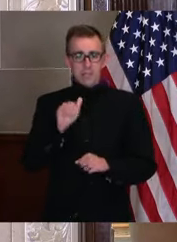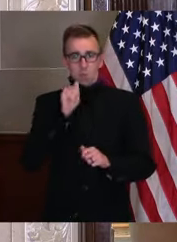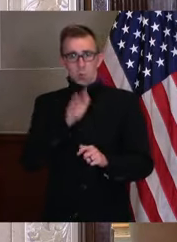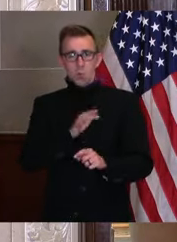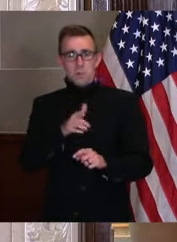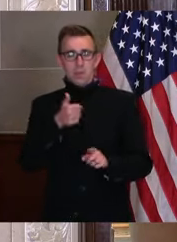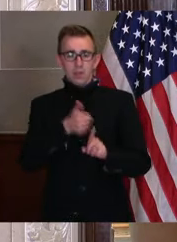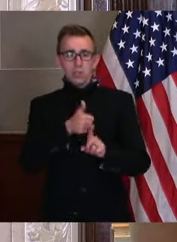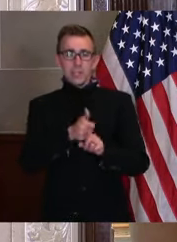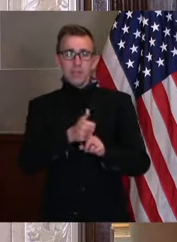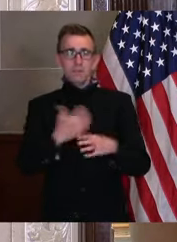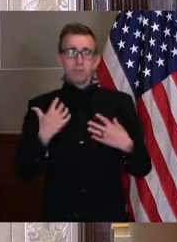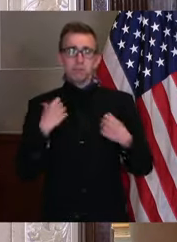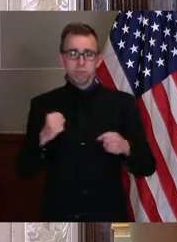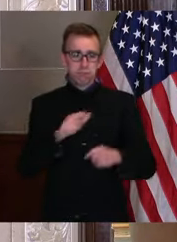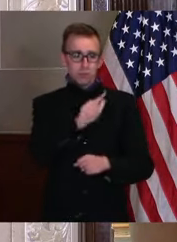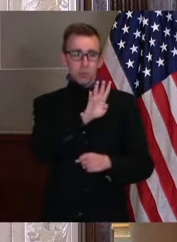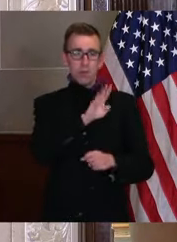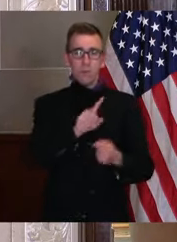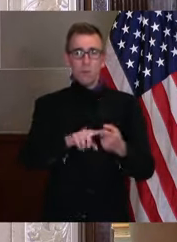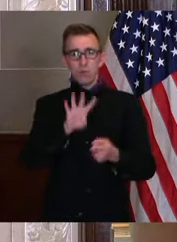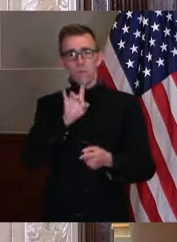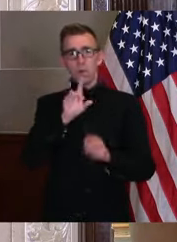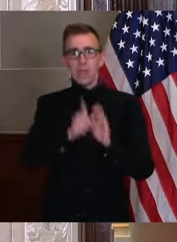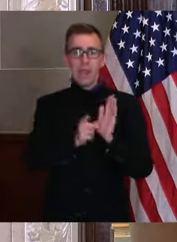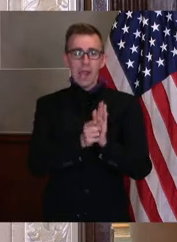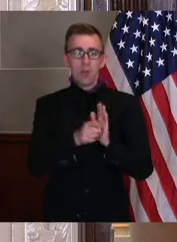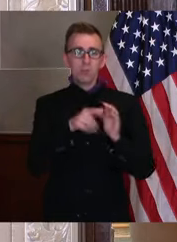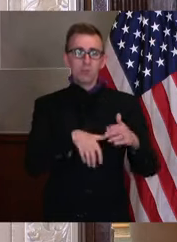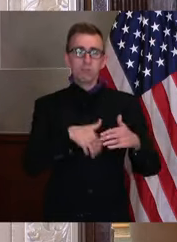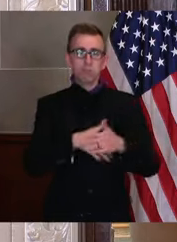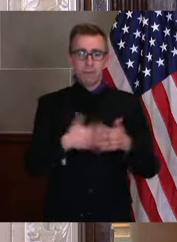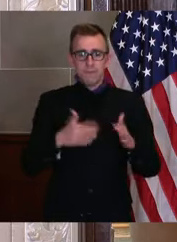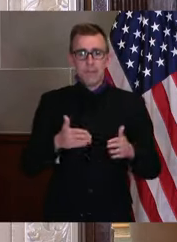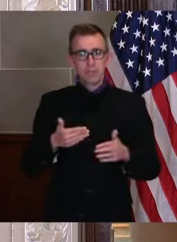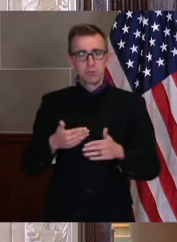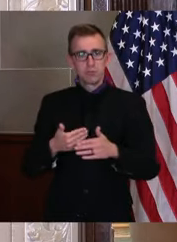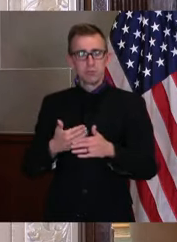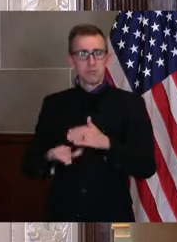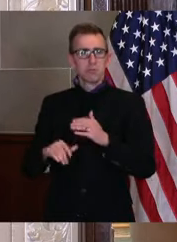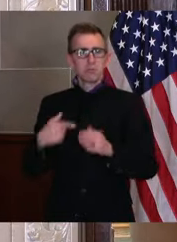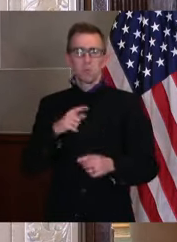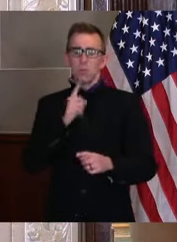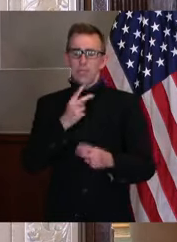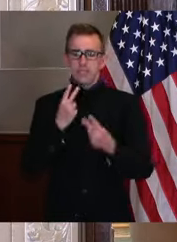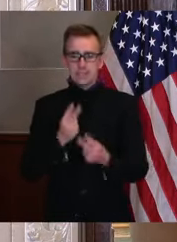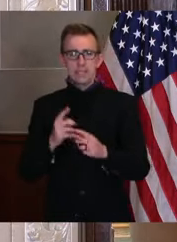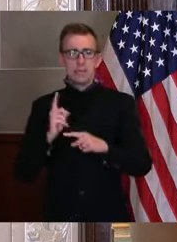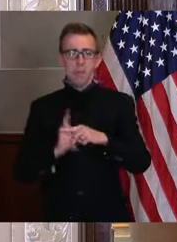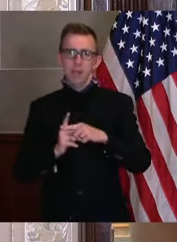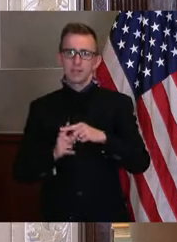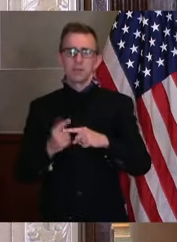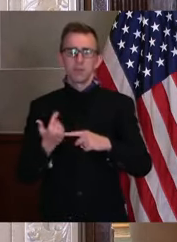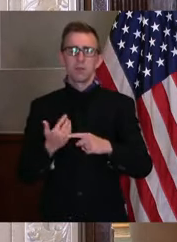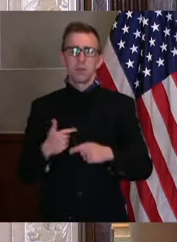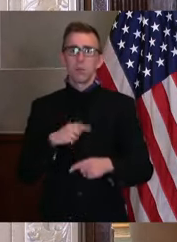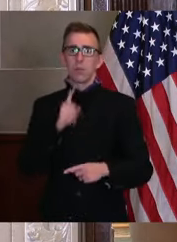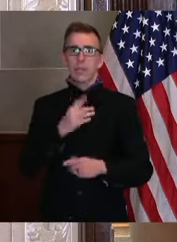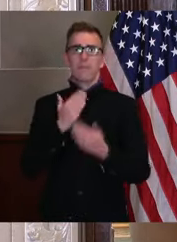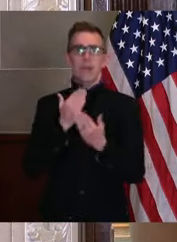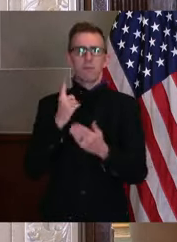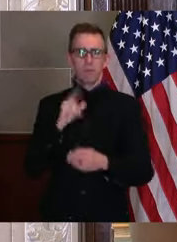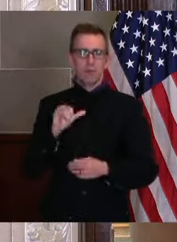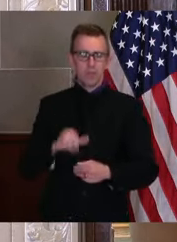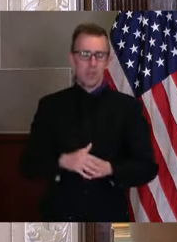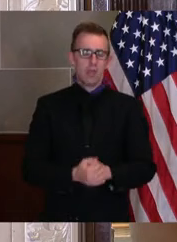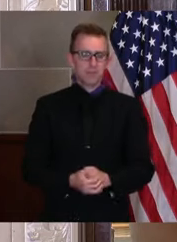48 hours. And her baby's doing well as well. And so we're incredibly thankful for that. But when you thank me, you're really thanking the governor and